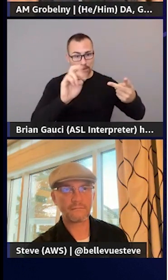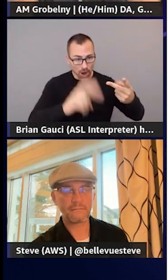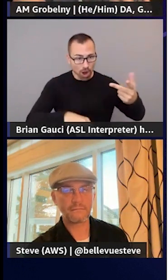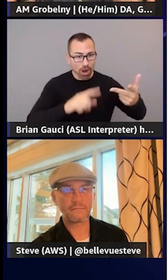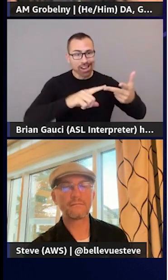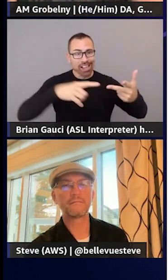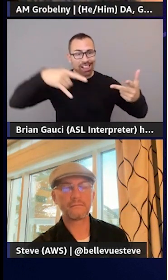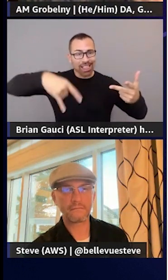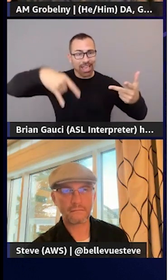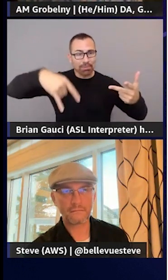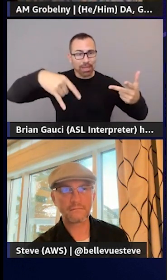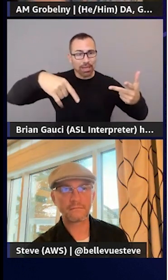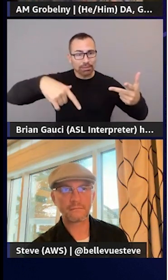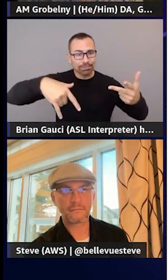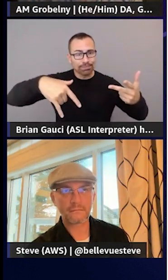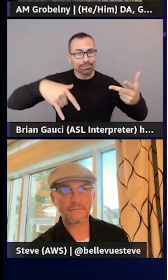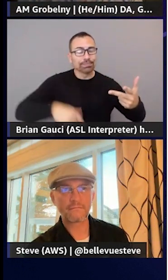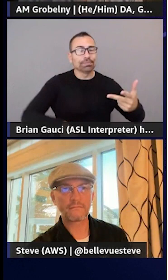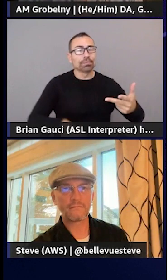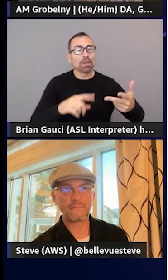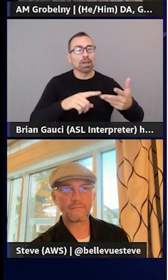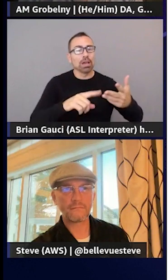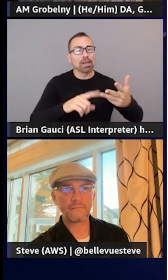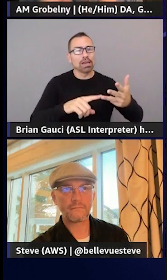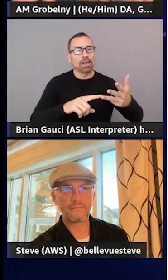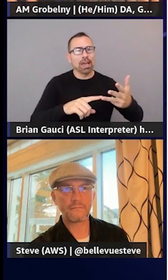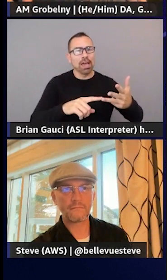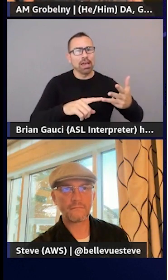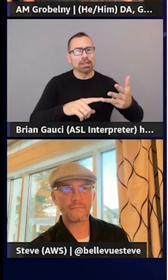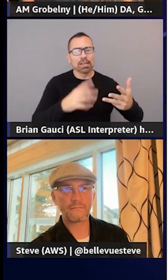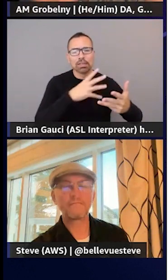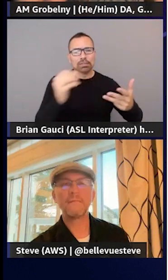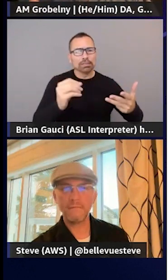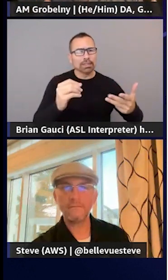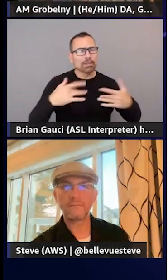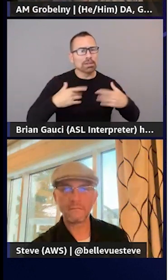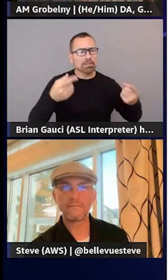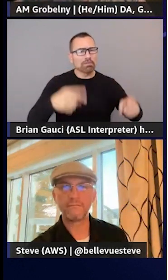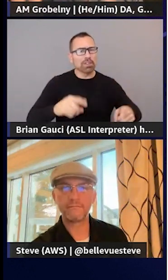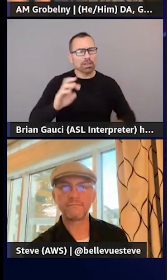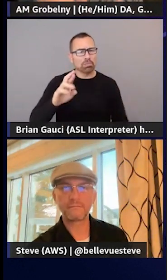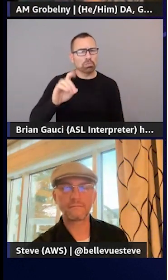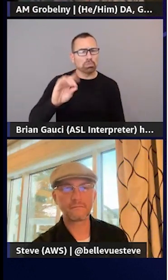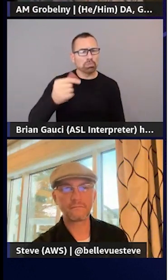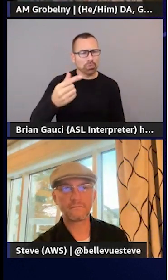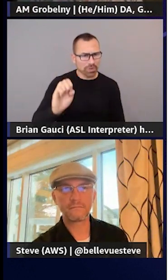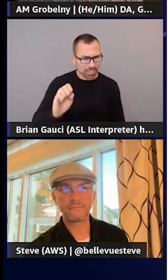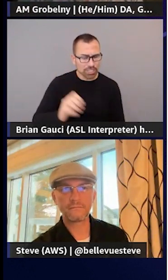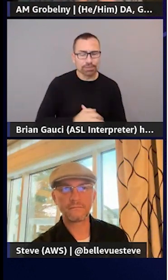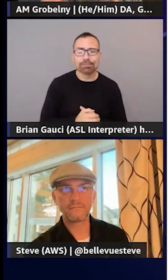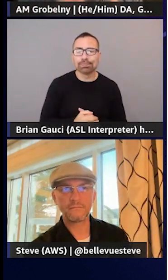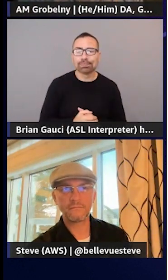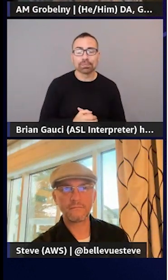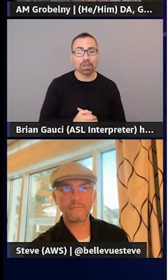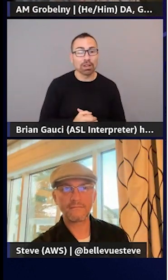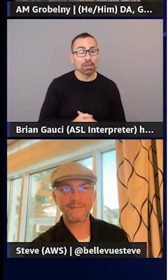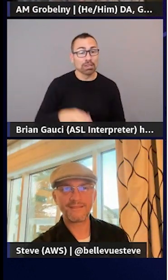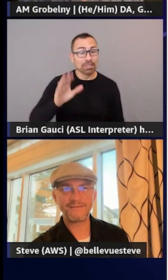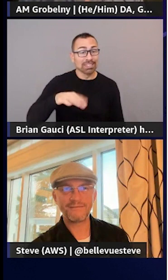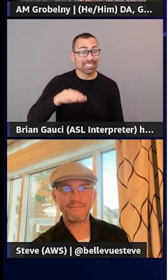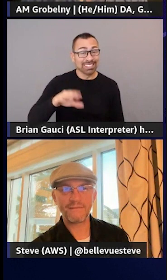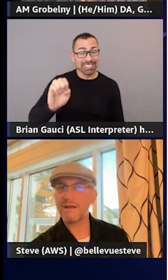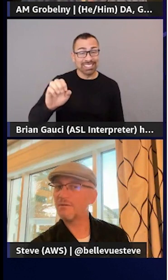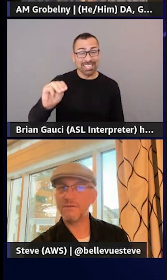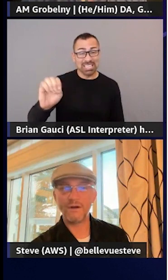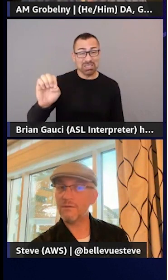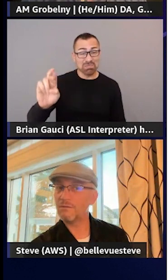Lambda, and Event Bridge, I believe, is in there too. EMR, I know this about you, Steve. That's not one of the